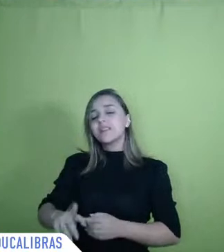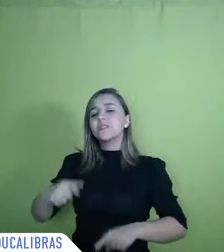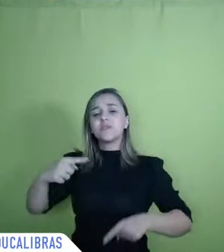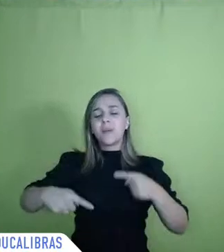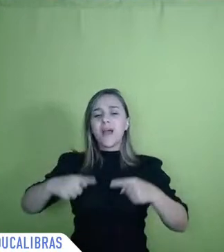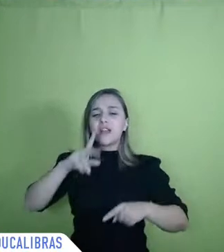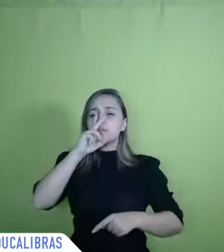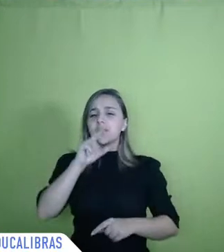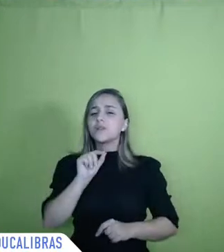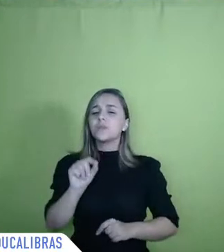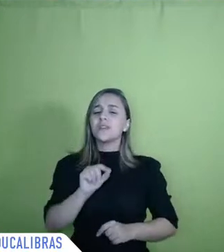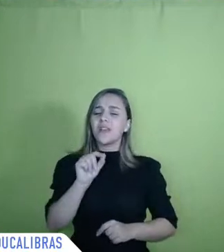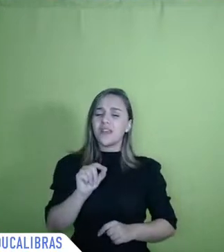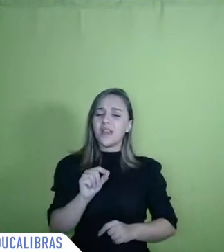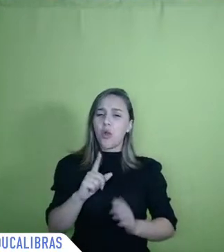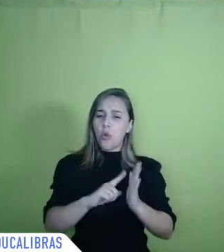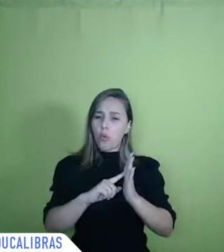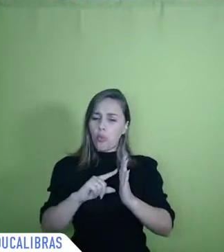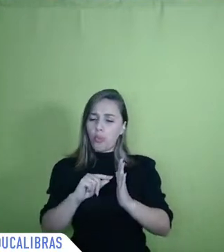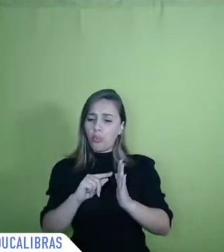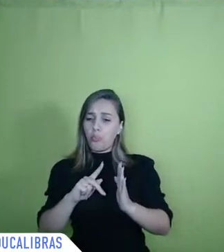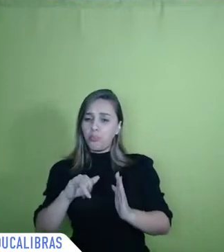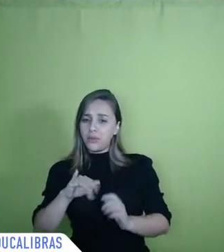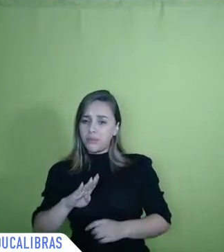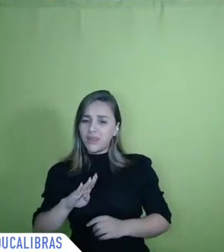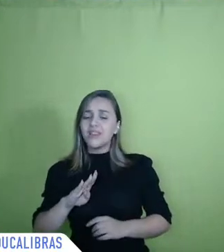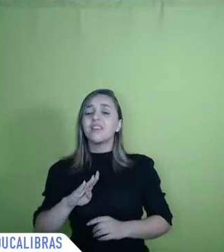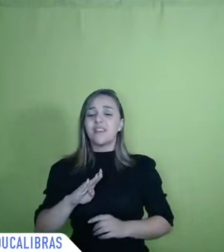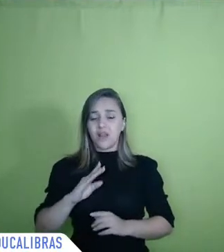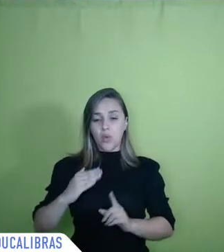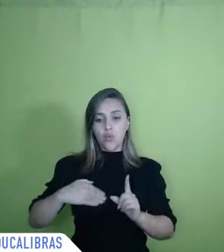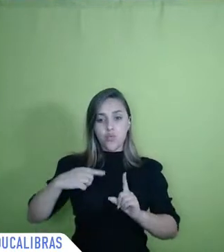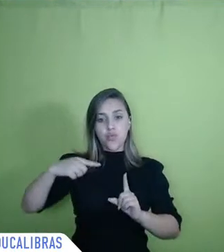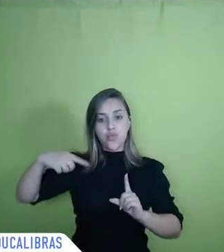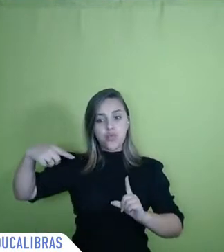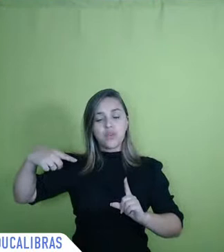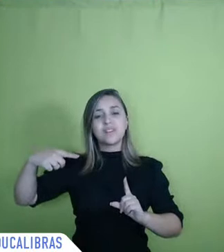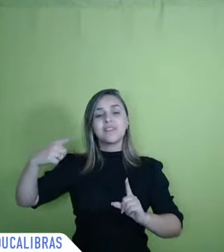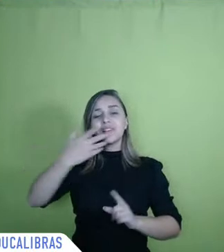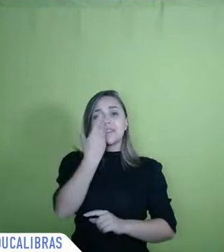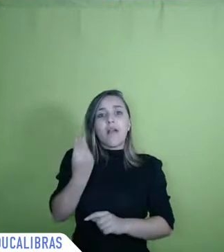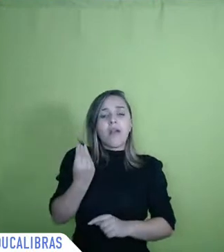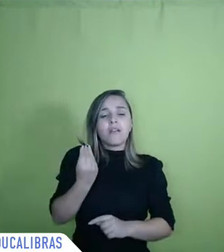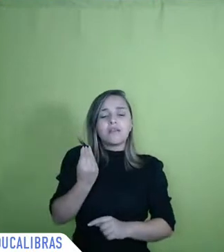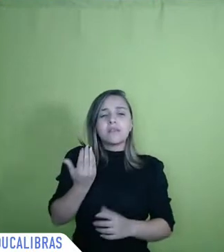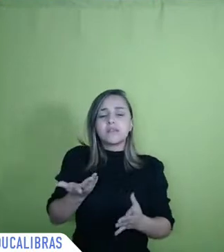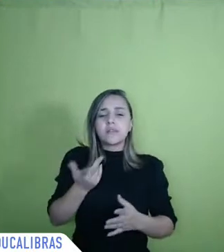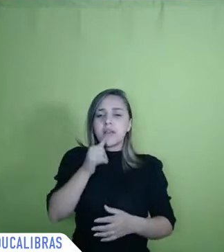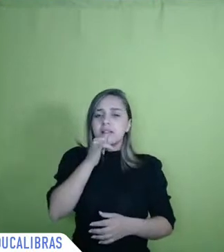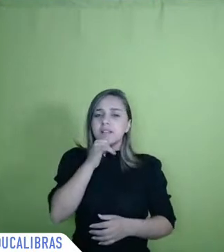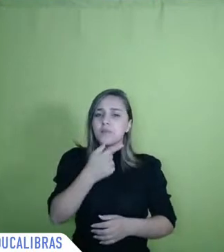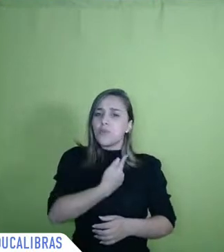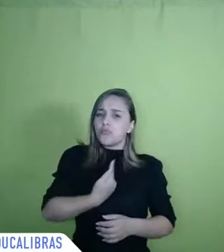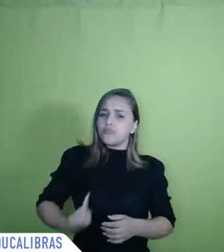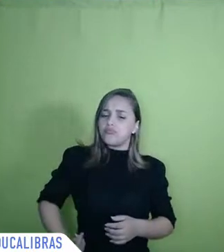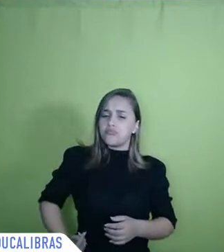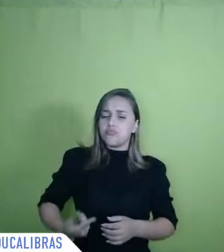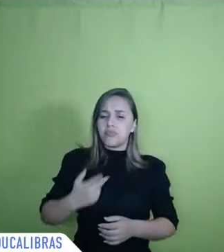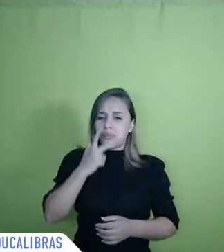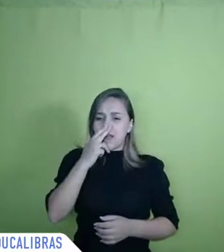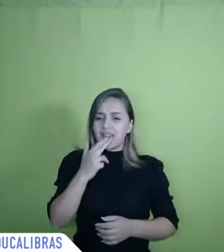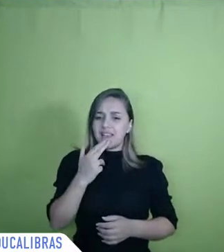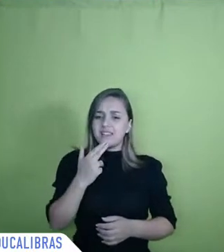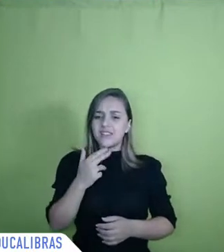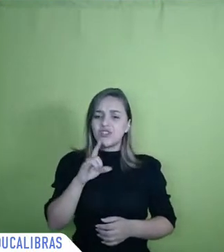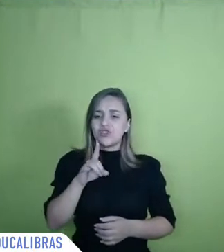explored field regarding this. But maybe Brazil is just forgetting about this GDP growth. When we are talking about